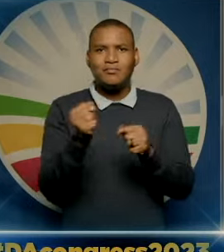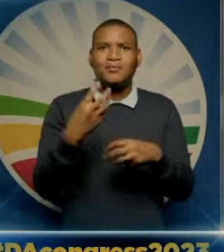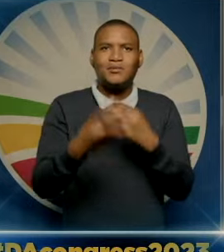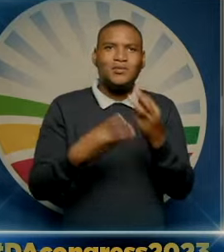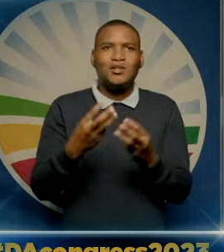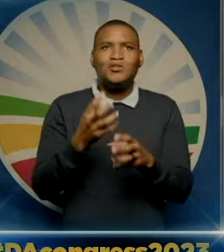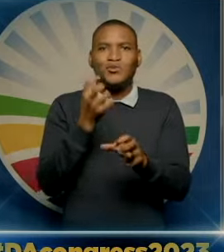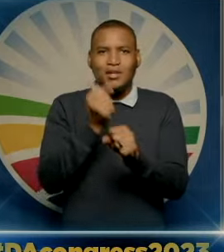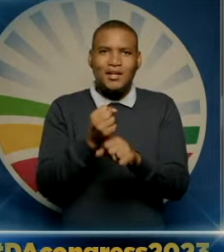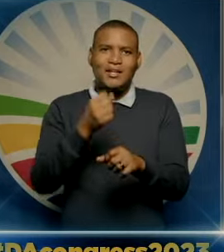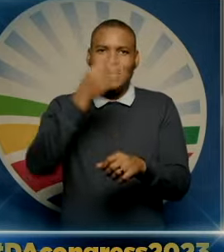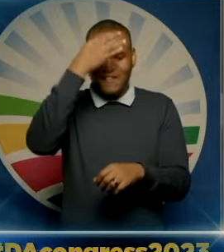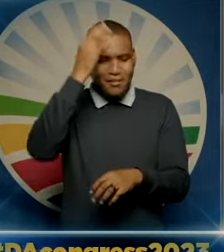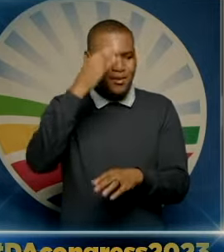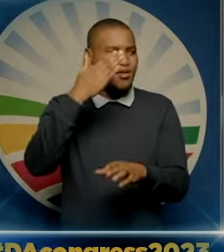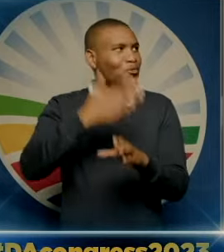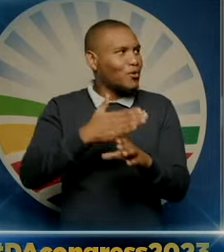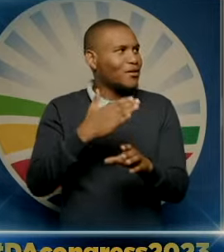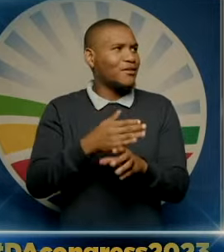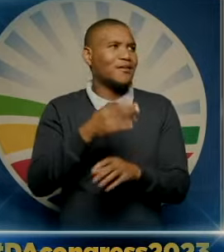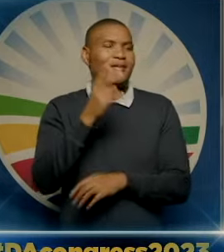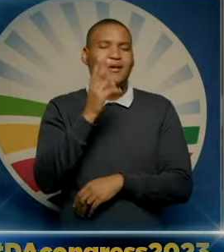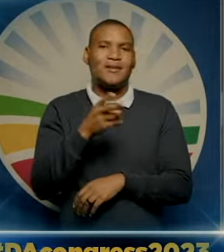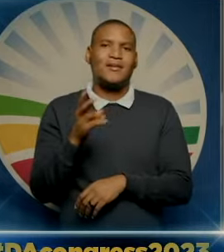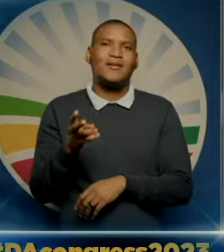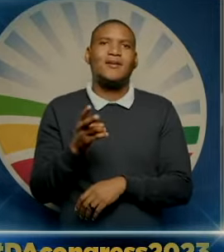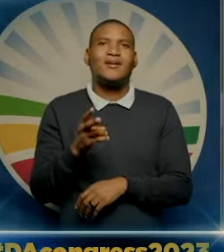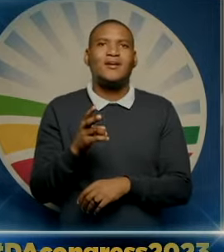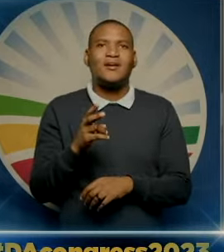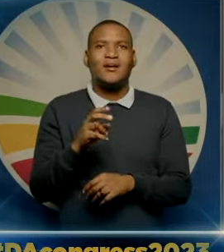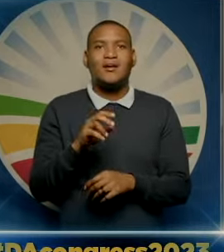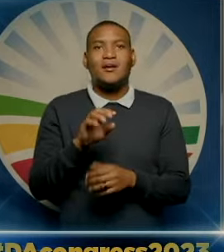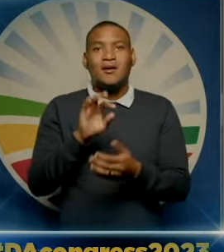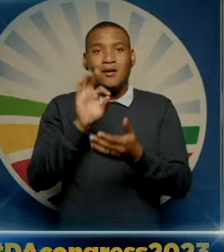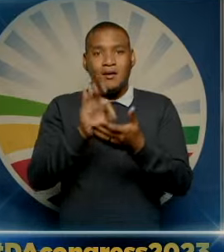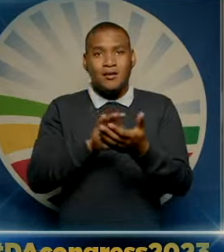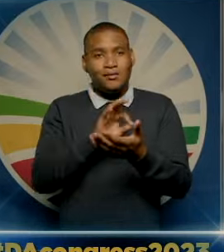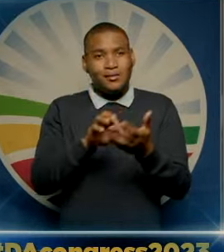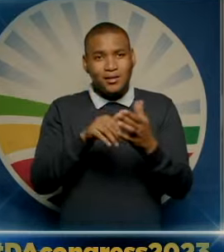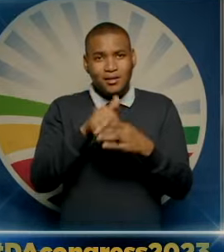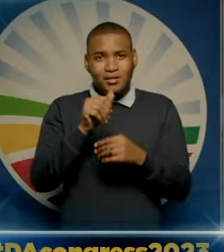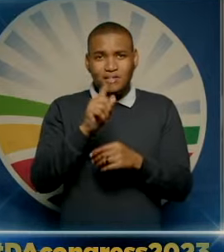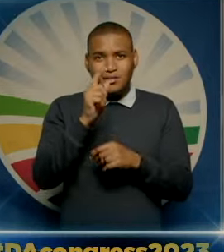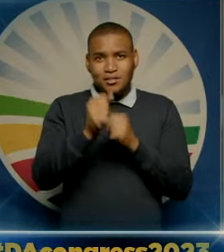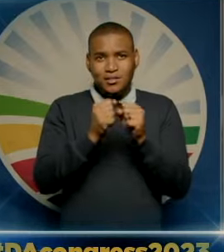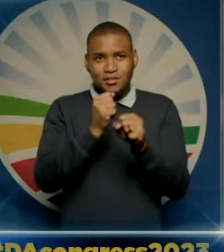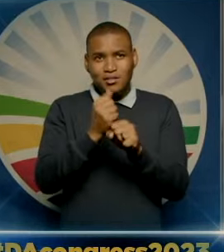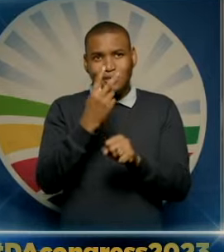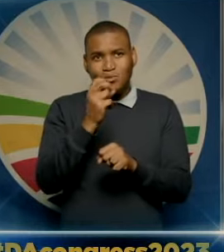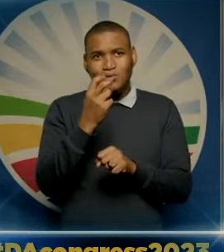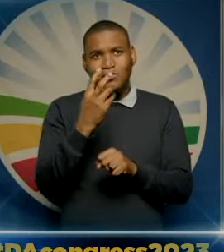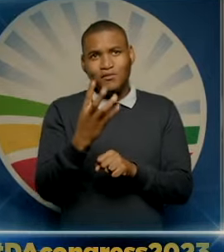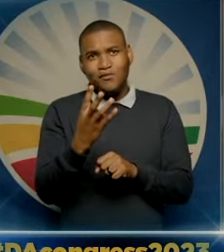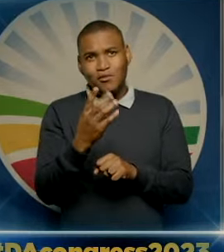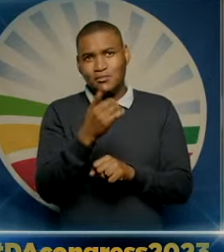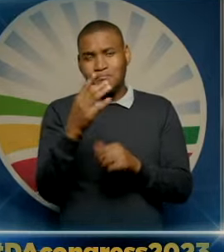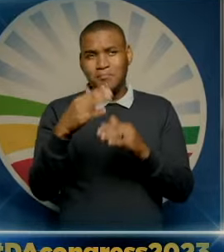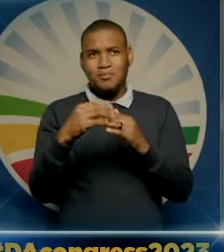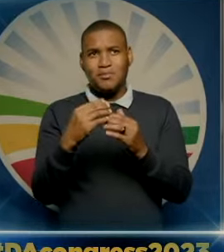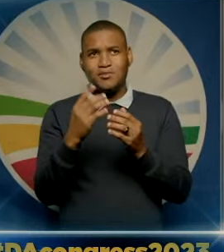government working again. And election 2024, Democrats, election